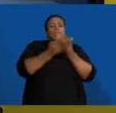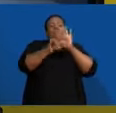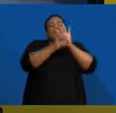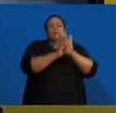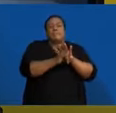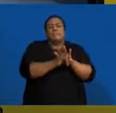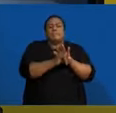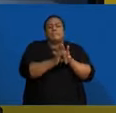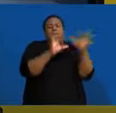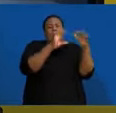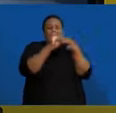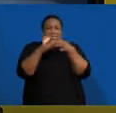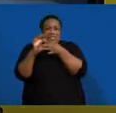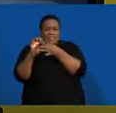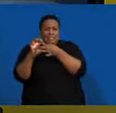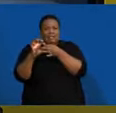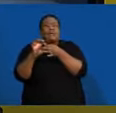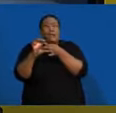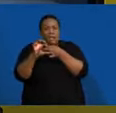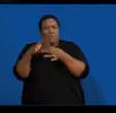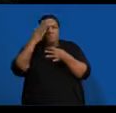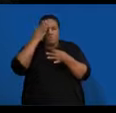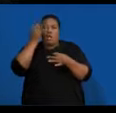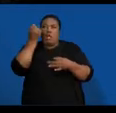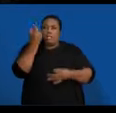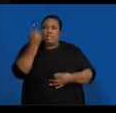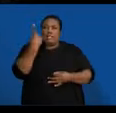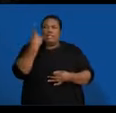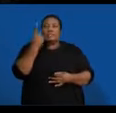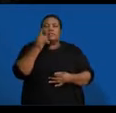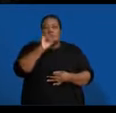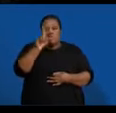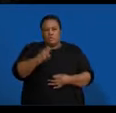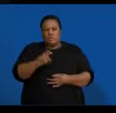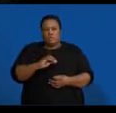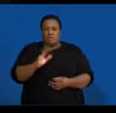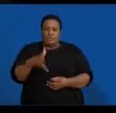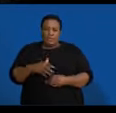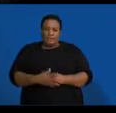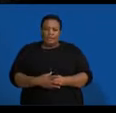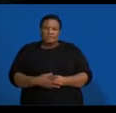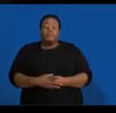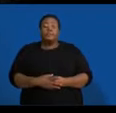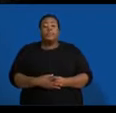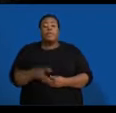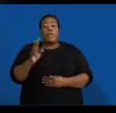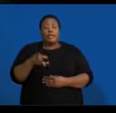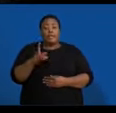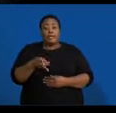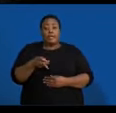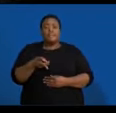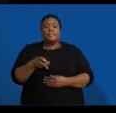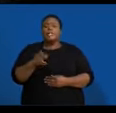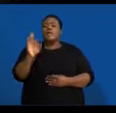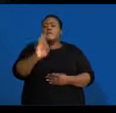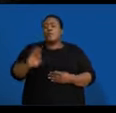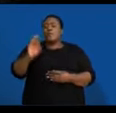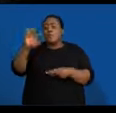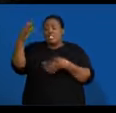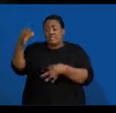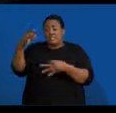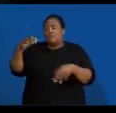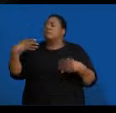link and understand what they are asking you. And then also, familiarize yourself with the formula sheet. I